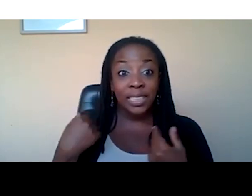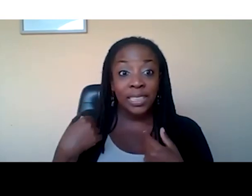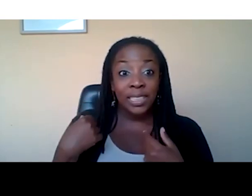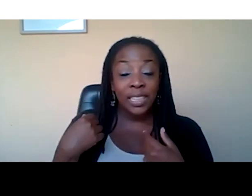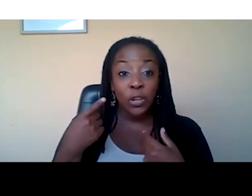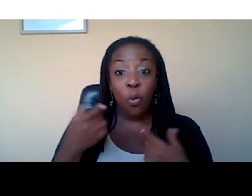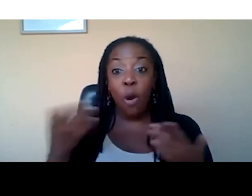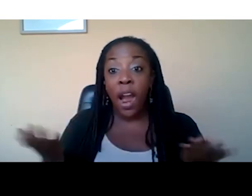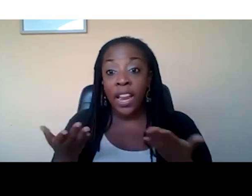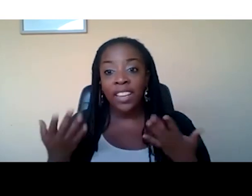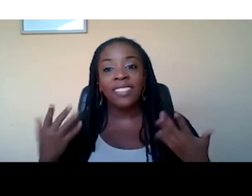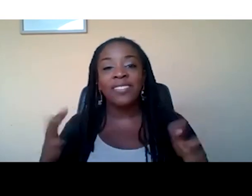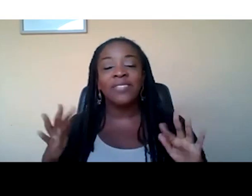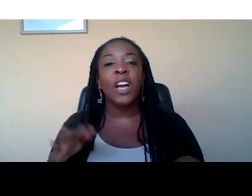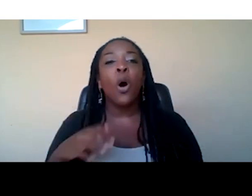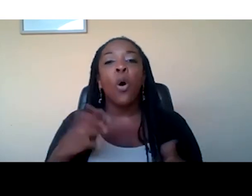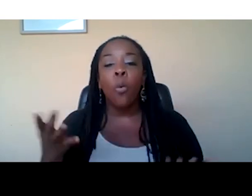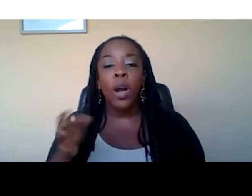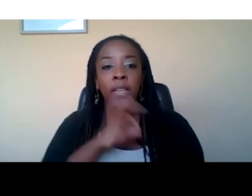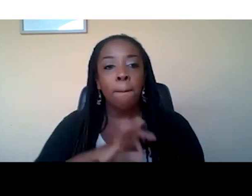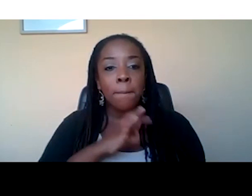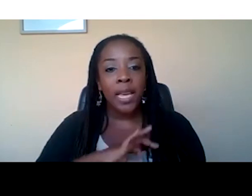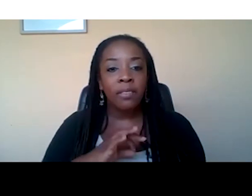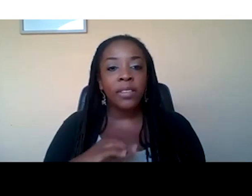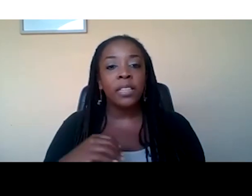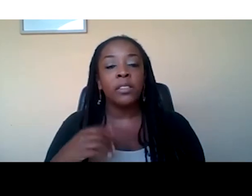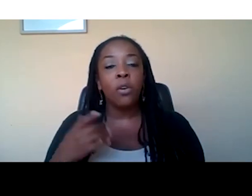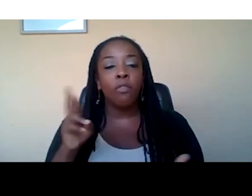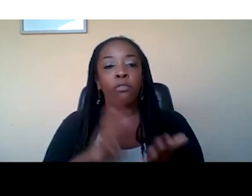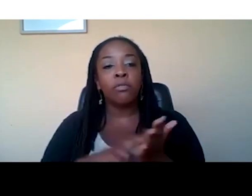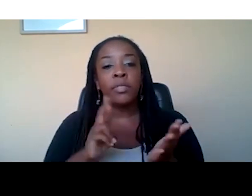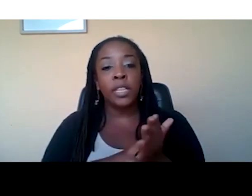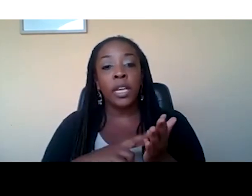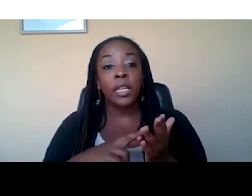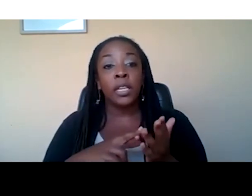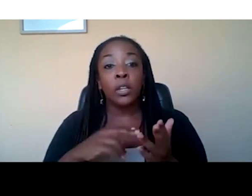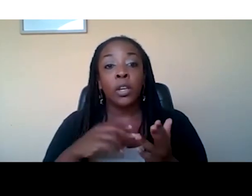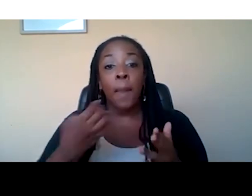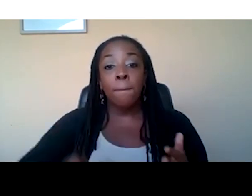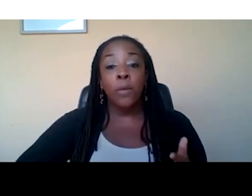of registering an employee with long-term disabilities?